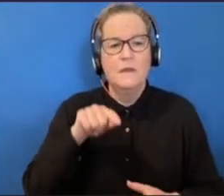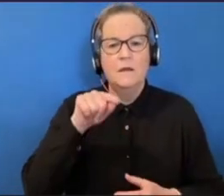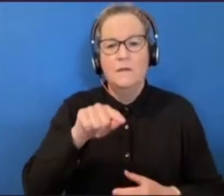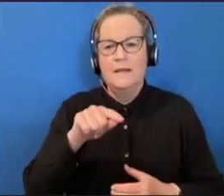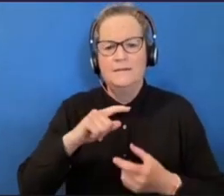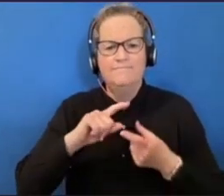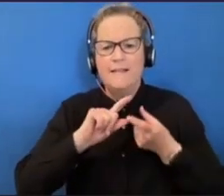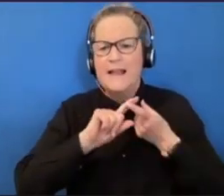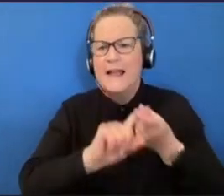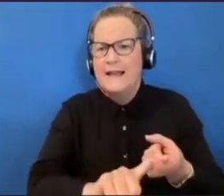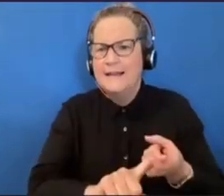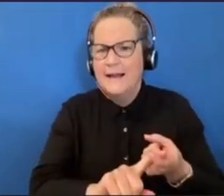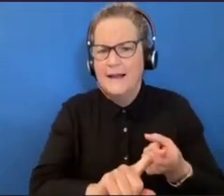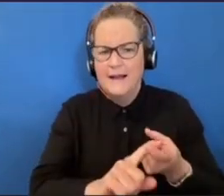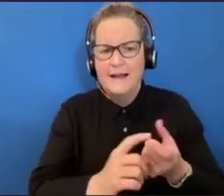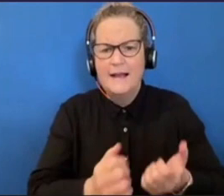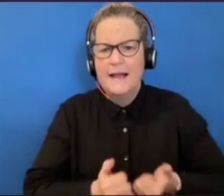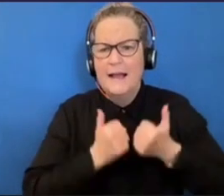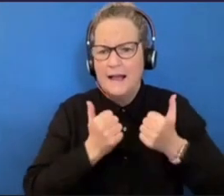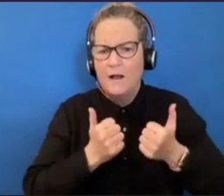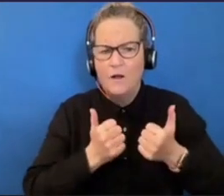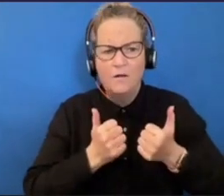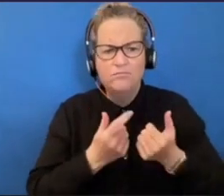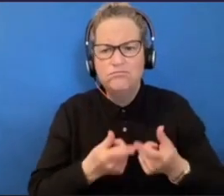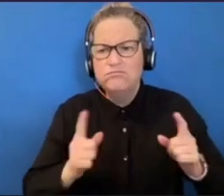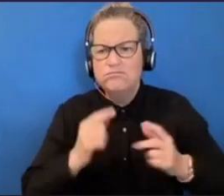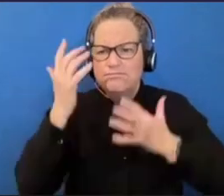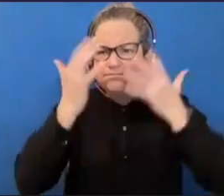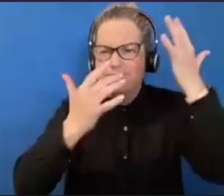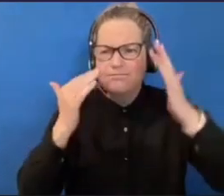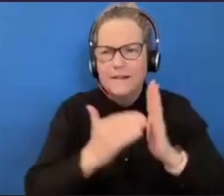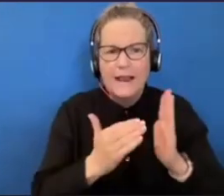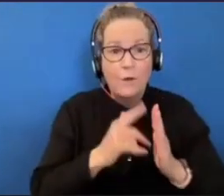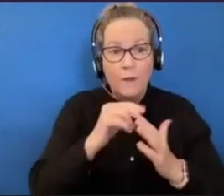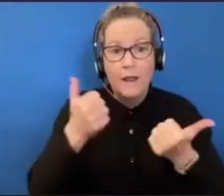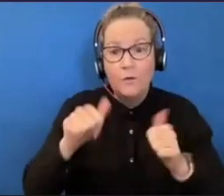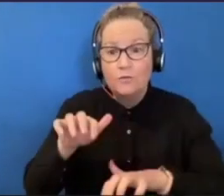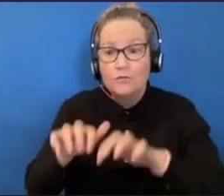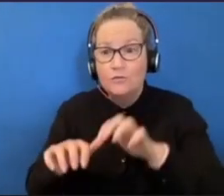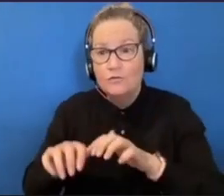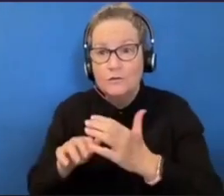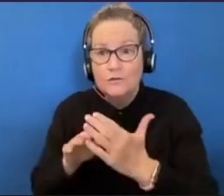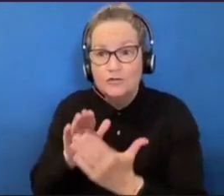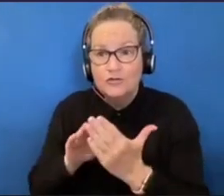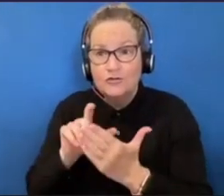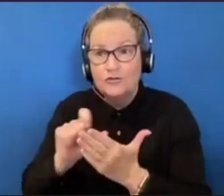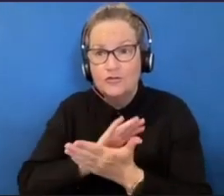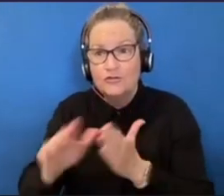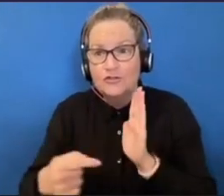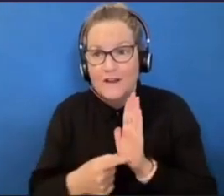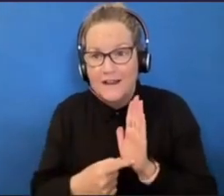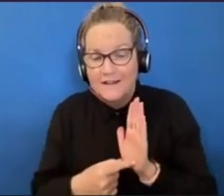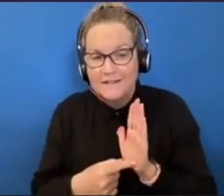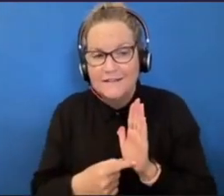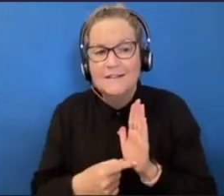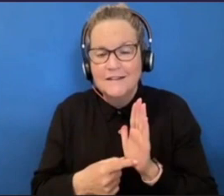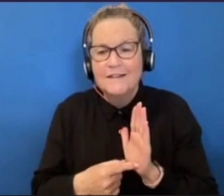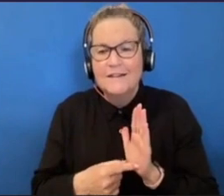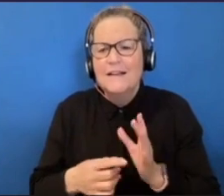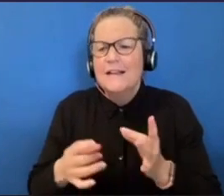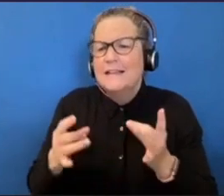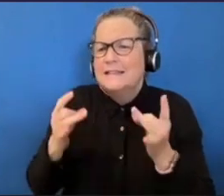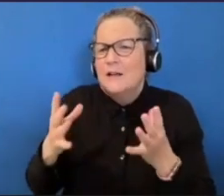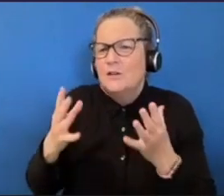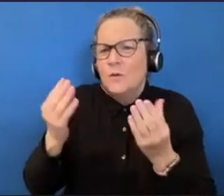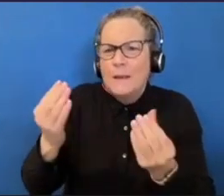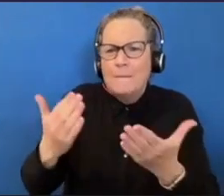the program where you get to look for that chat function on your screen and begin to kind of let me know, this